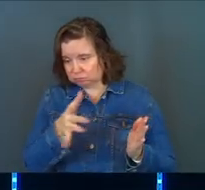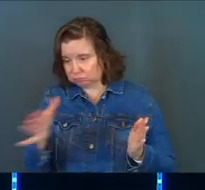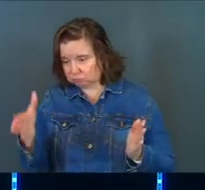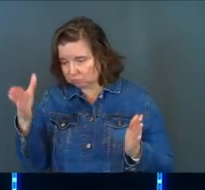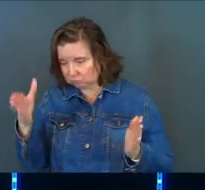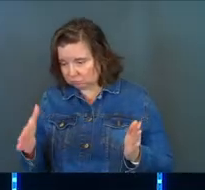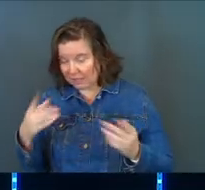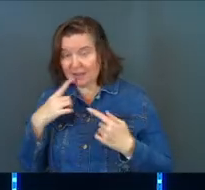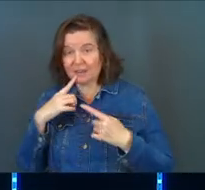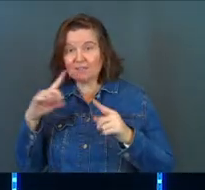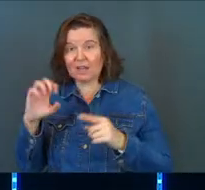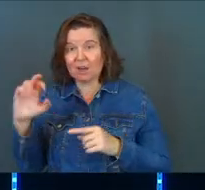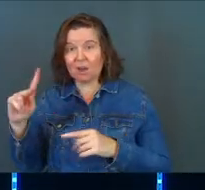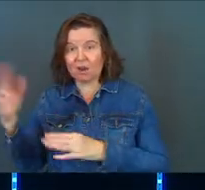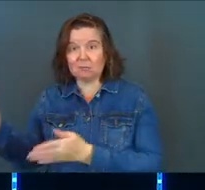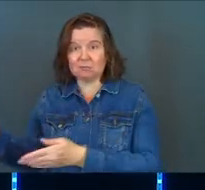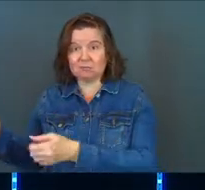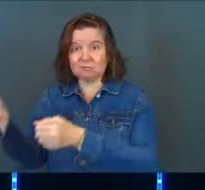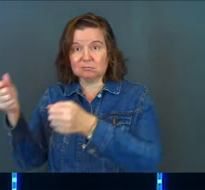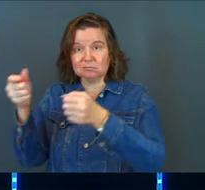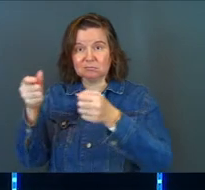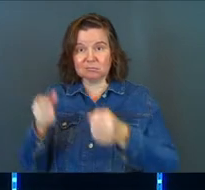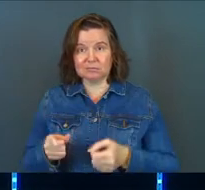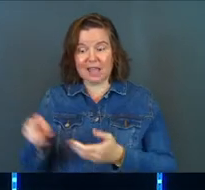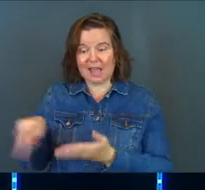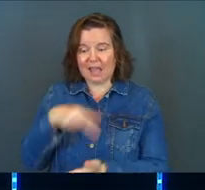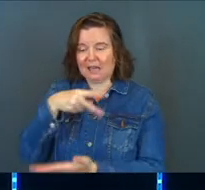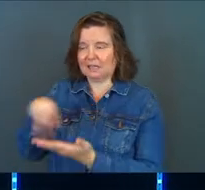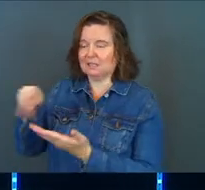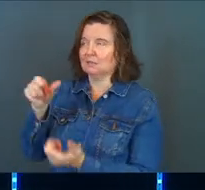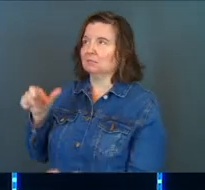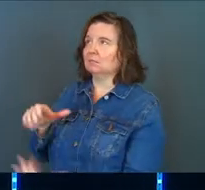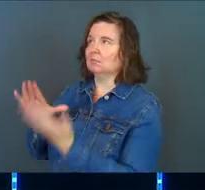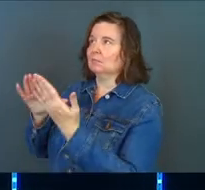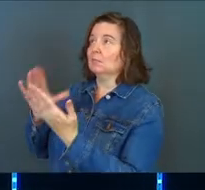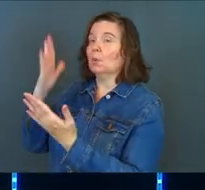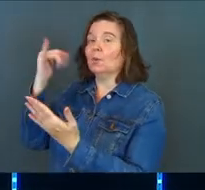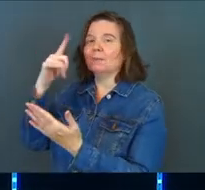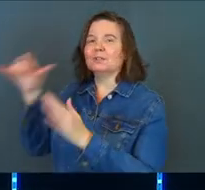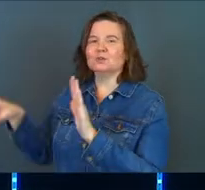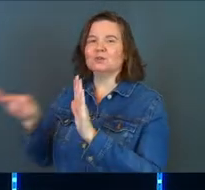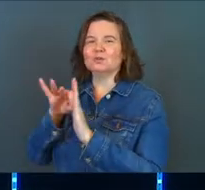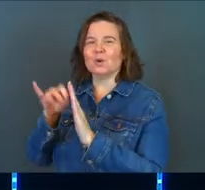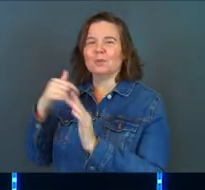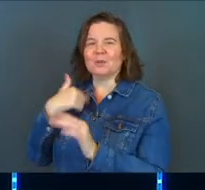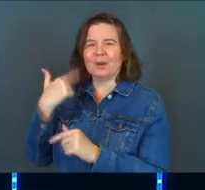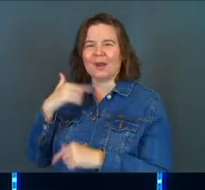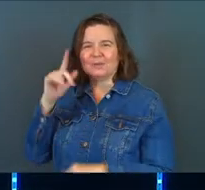brings the ark in and he dances before the Lord, it's because you chose me when I was a teenager.